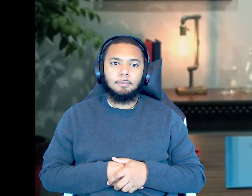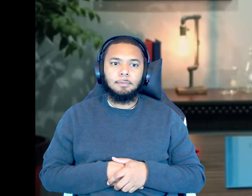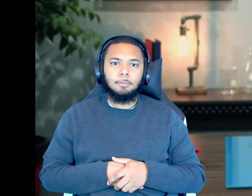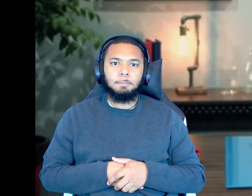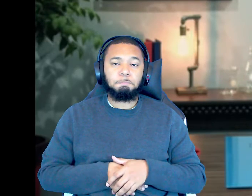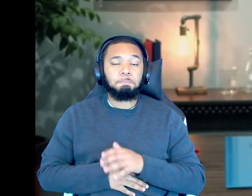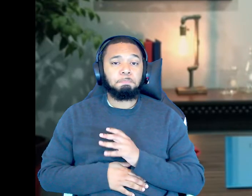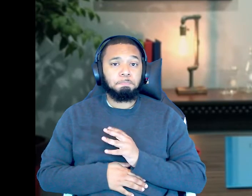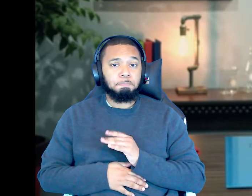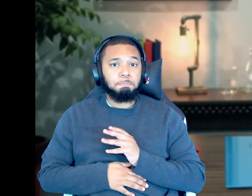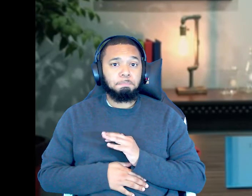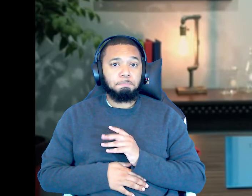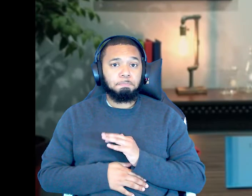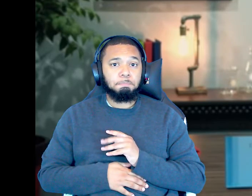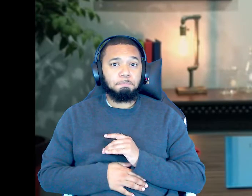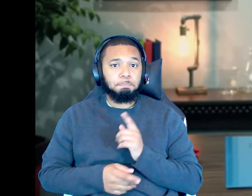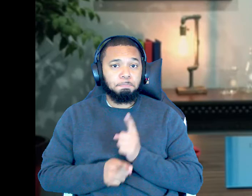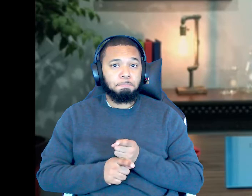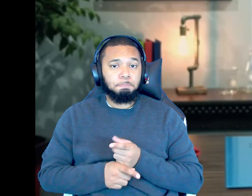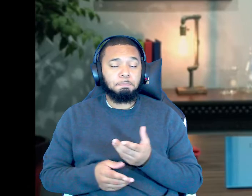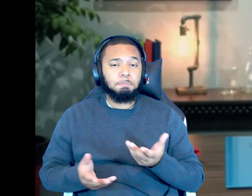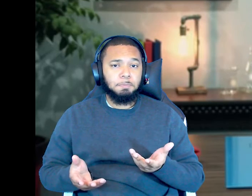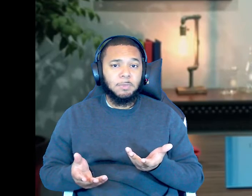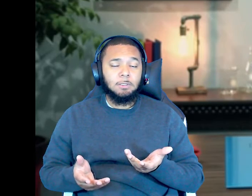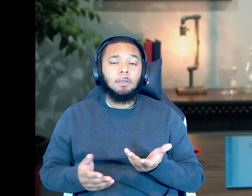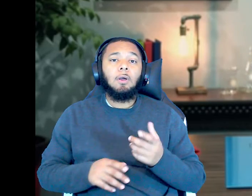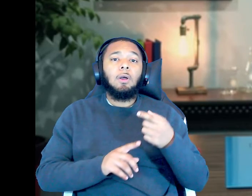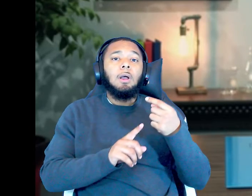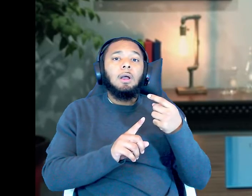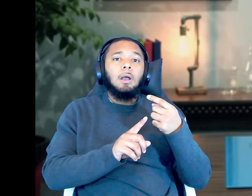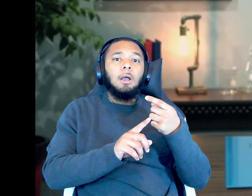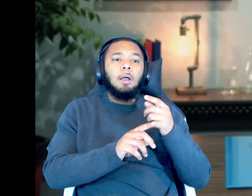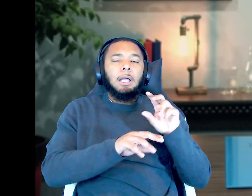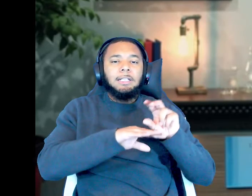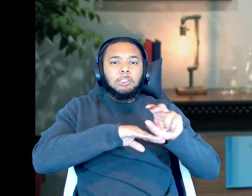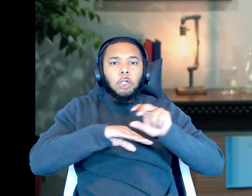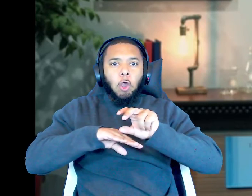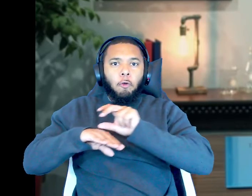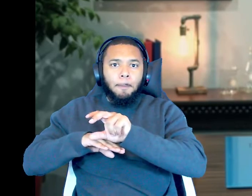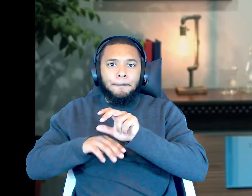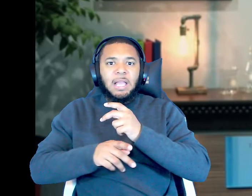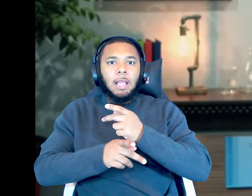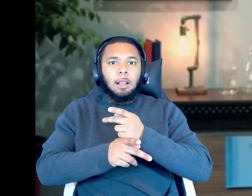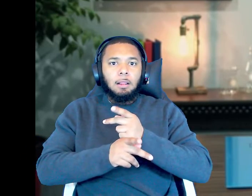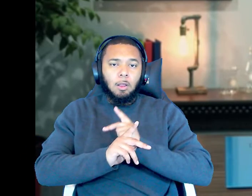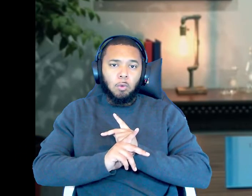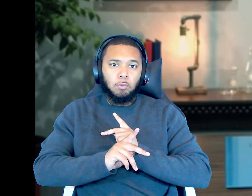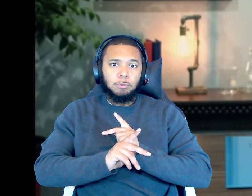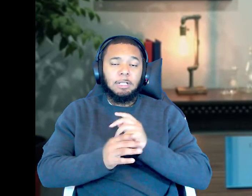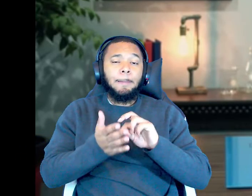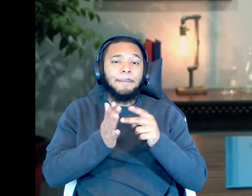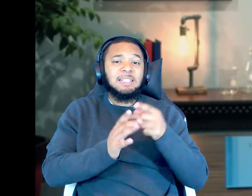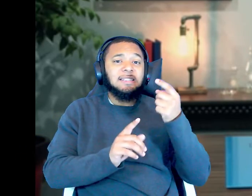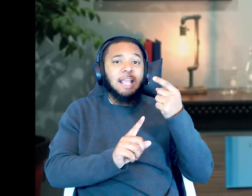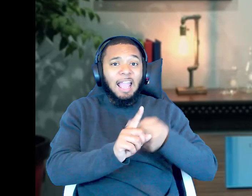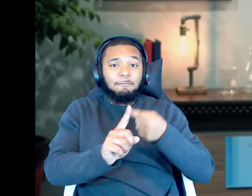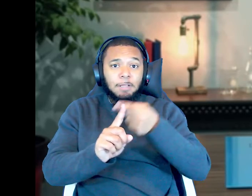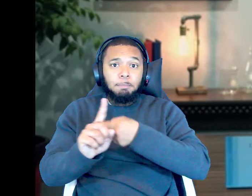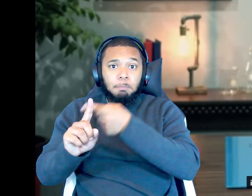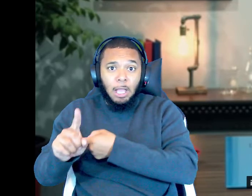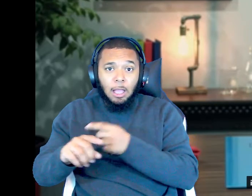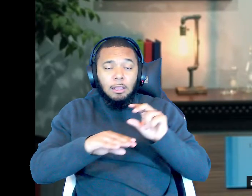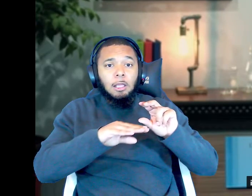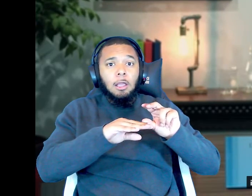Pretty cool. So an installment loan is when you pay a set payment every month